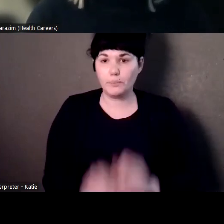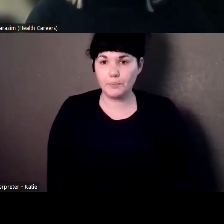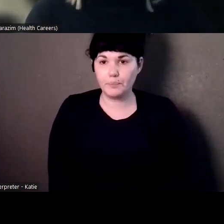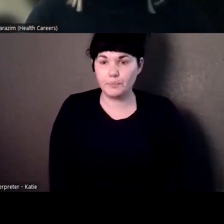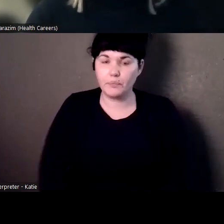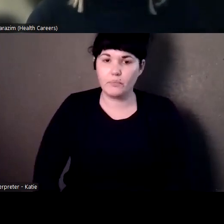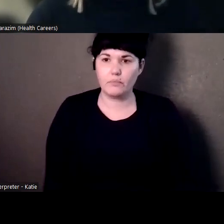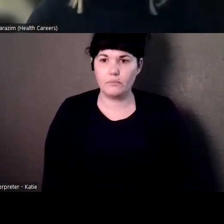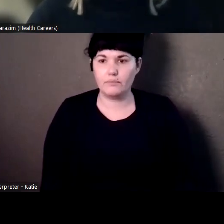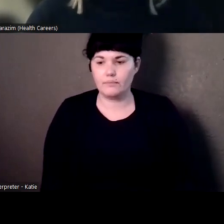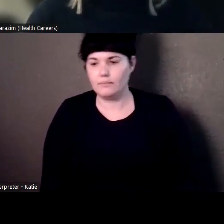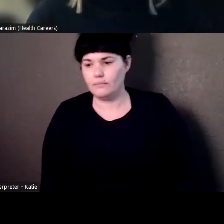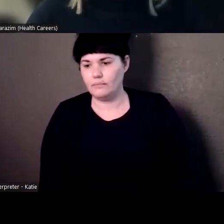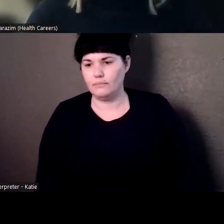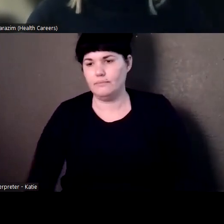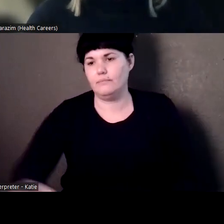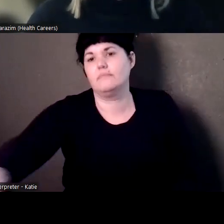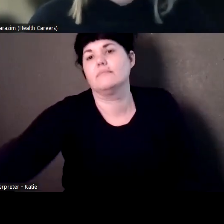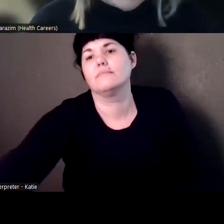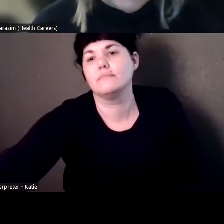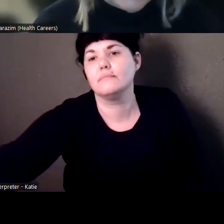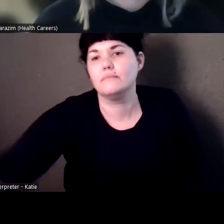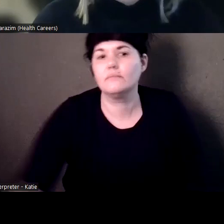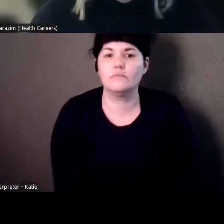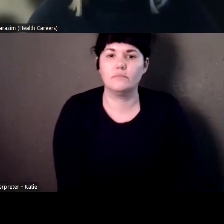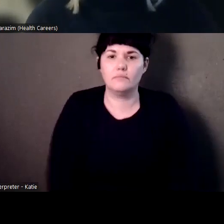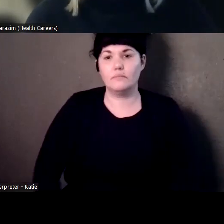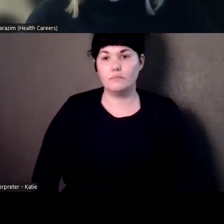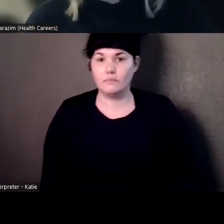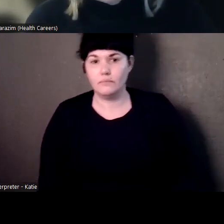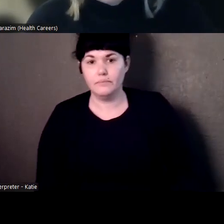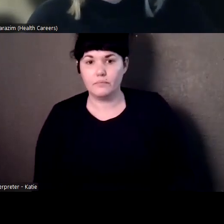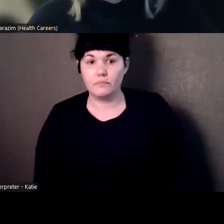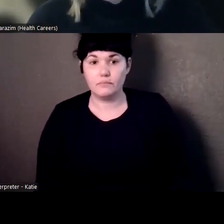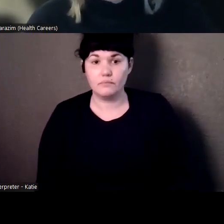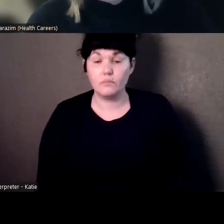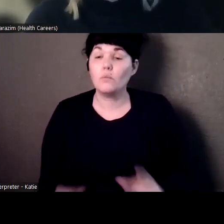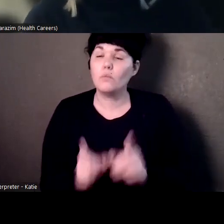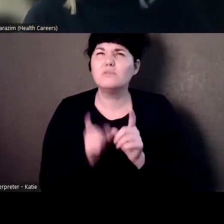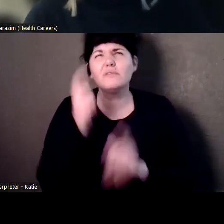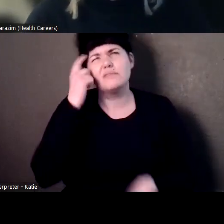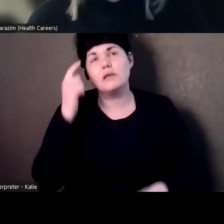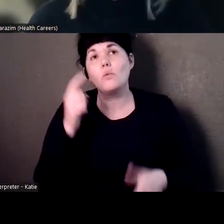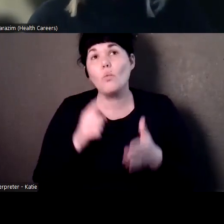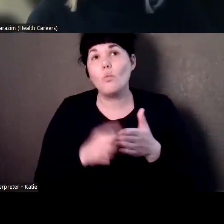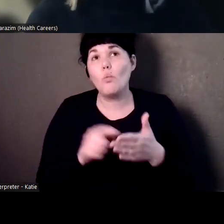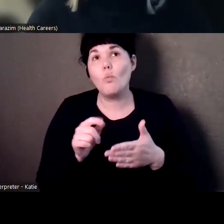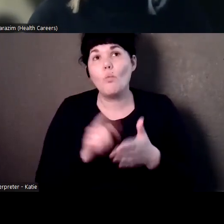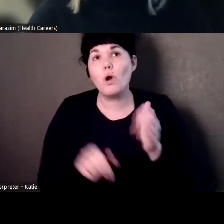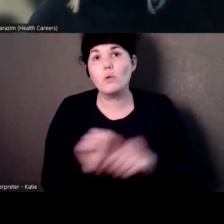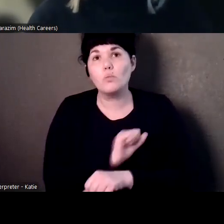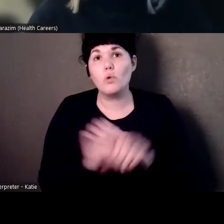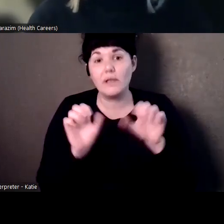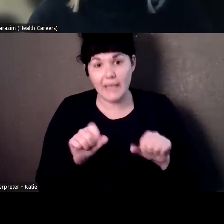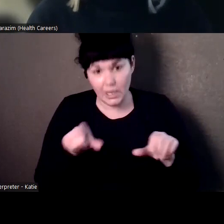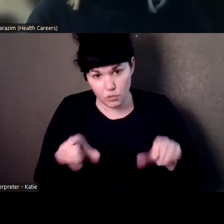other thing is what work can you do? I have worked with colleagues in the